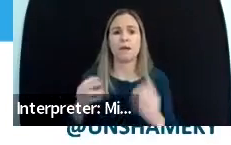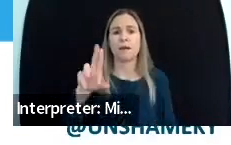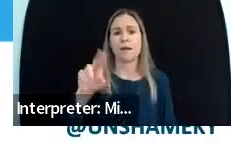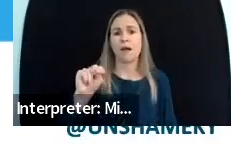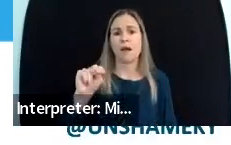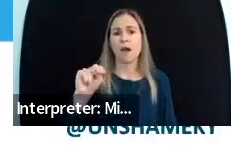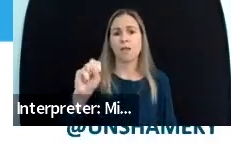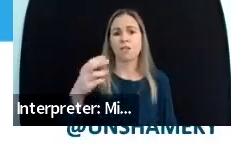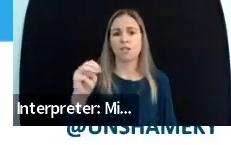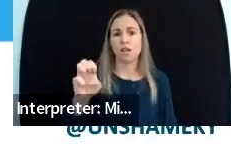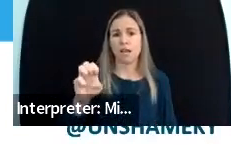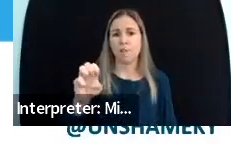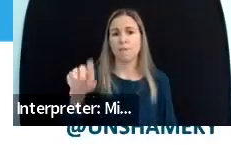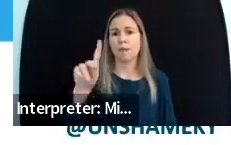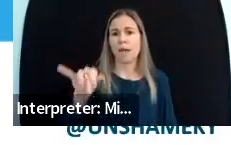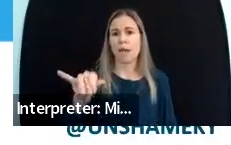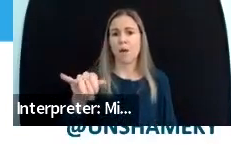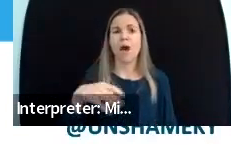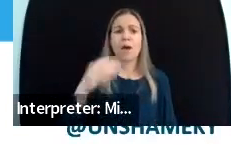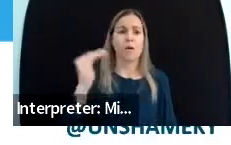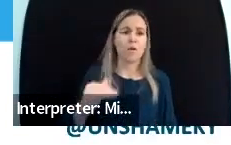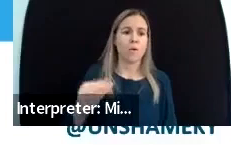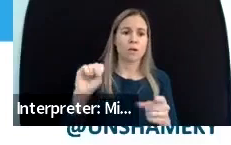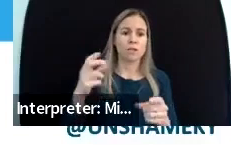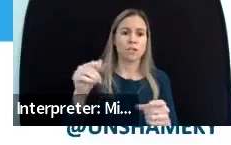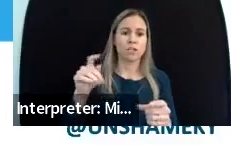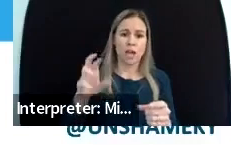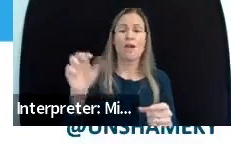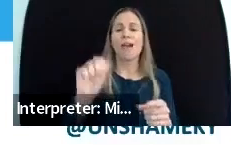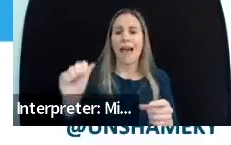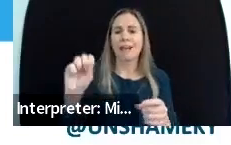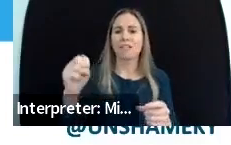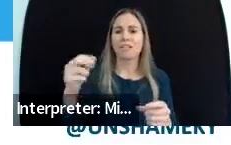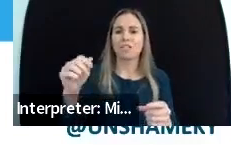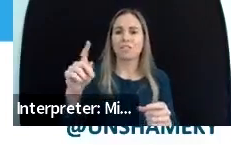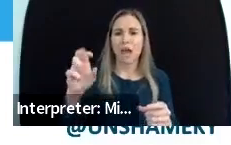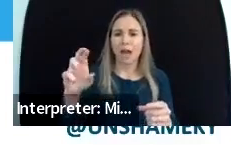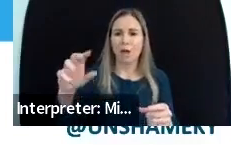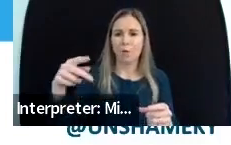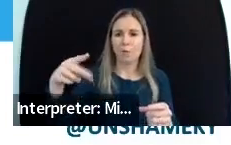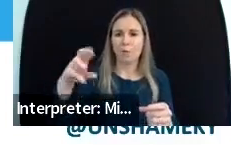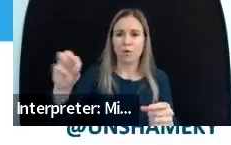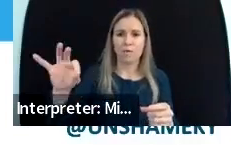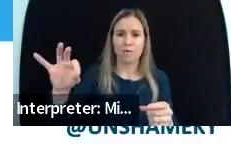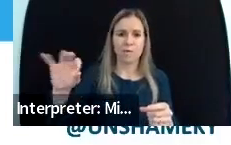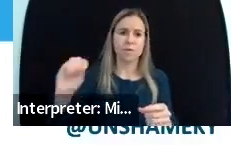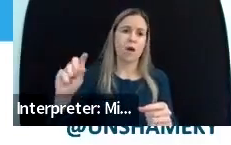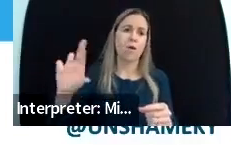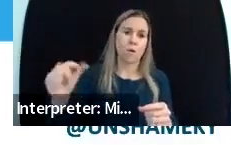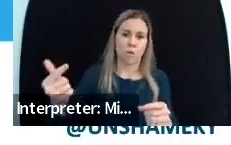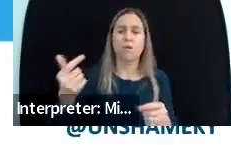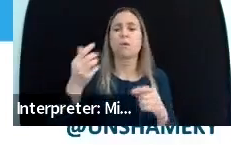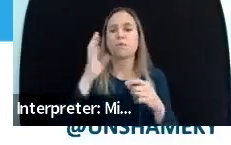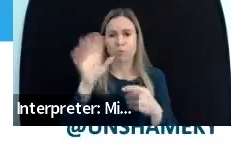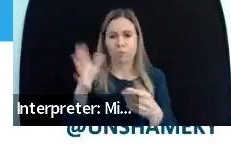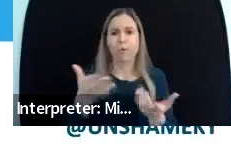unshameky@shatterproof.org. That will be forwarded to me, and I'll be able to set you up with that. Like Jody mentioned, there are so many ways which we can